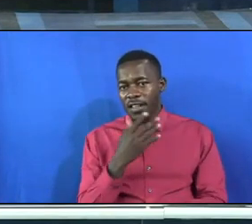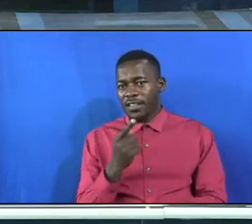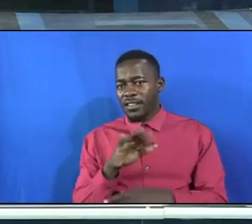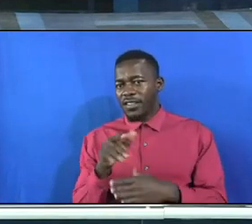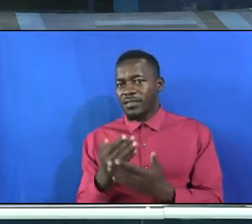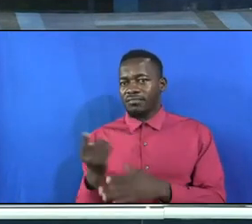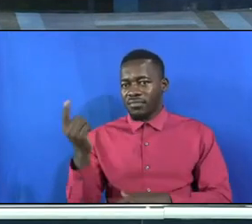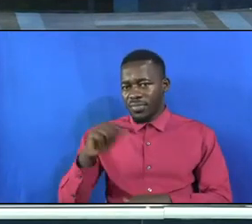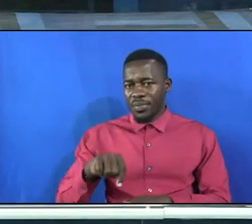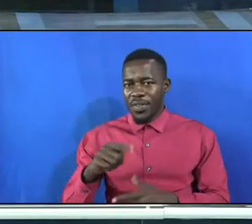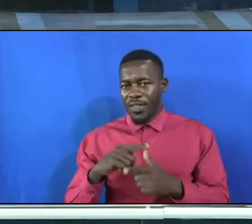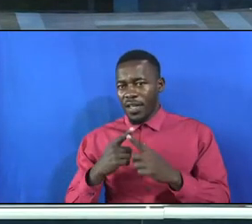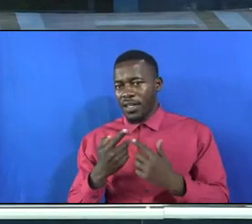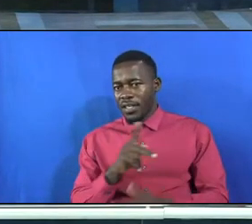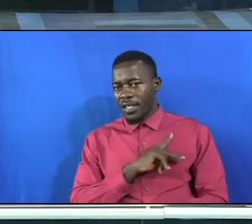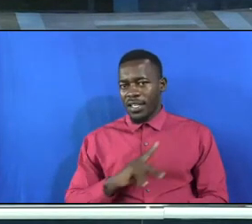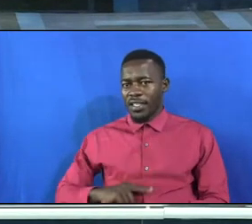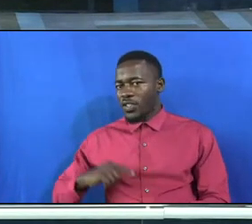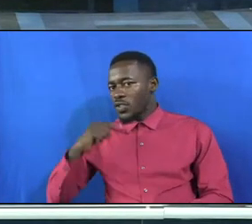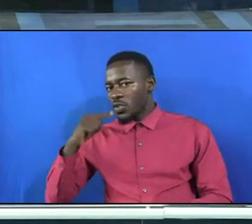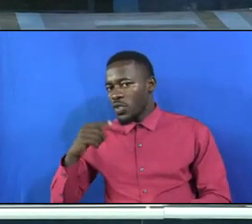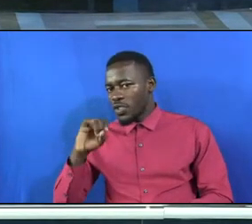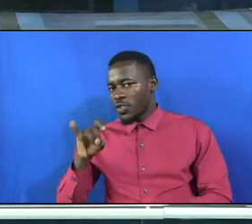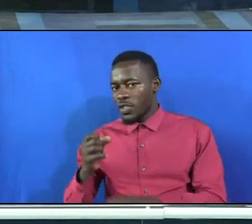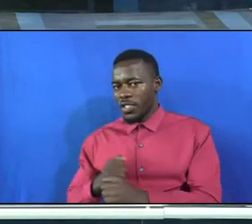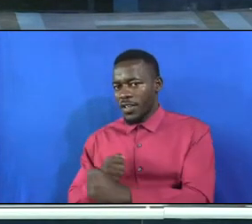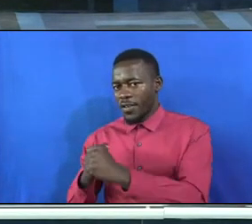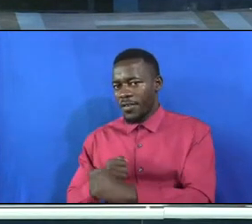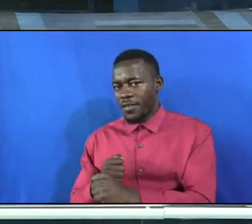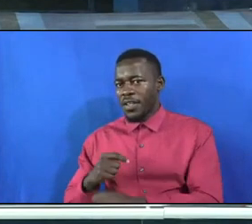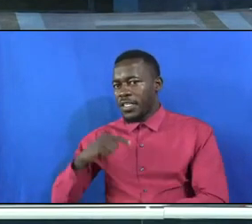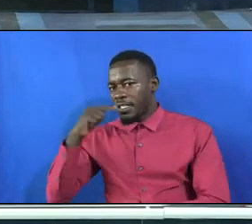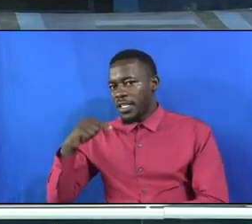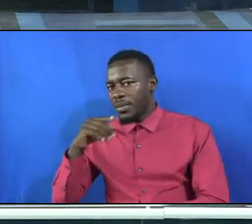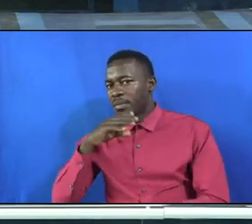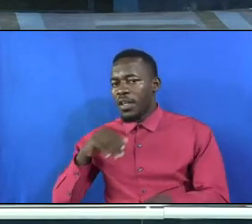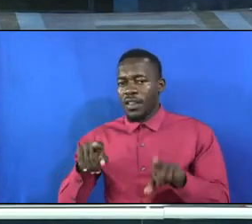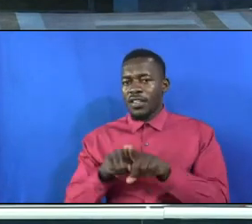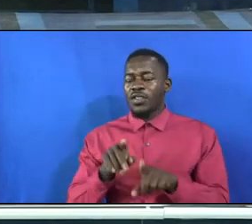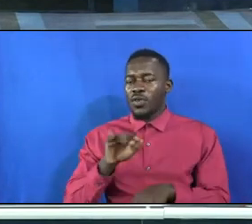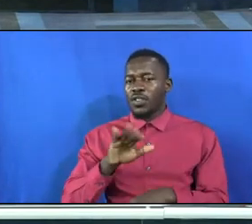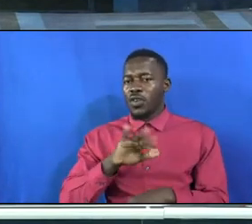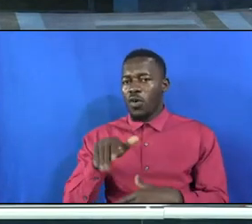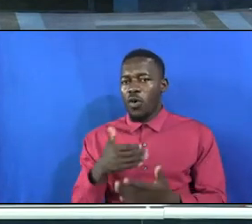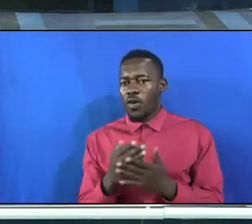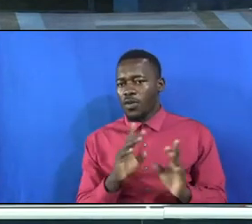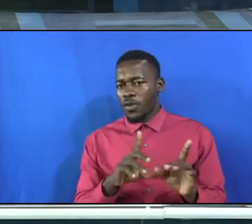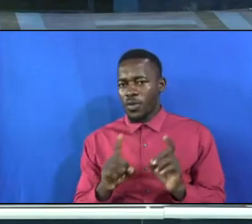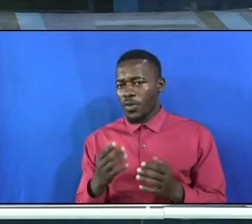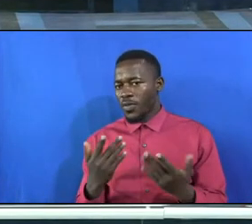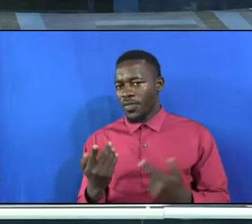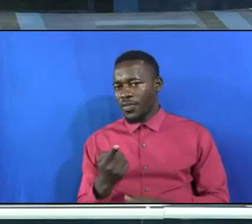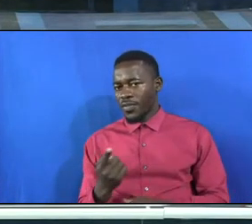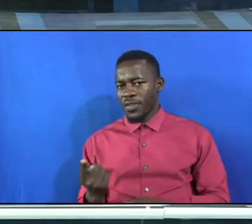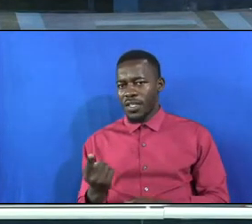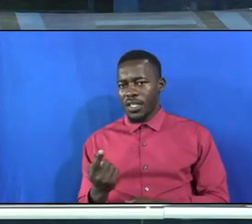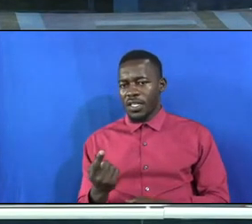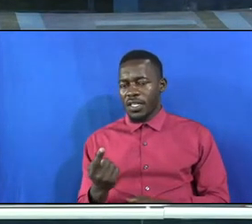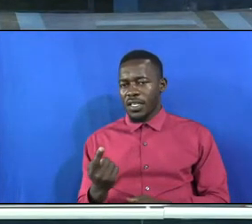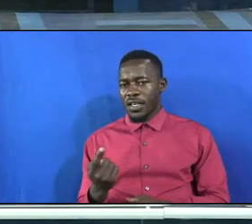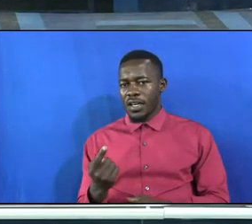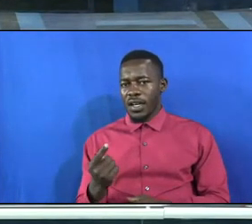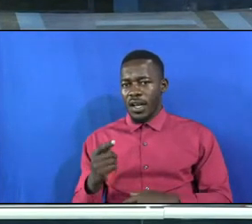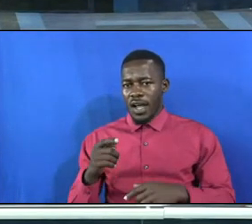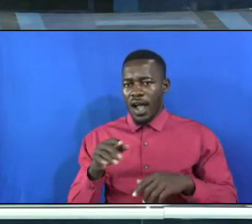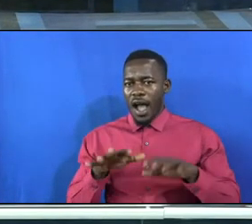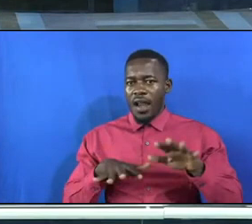to Joseph, tell your brothers, do this. Load your animals and return to the land of Canaan and